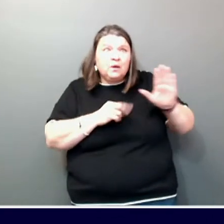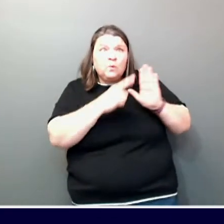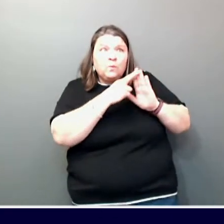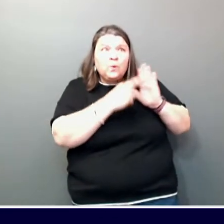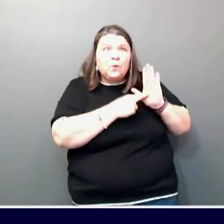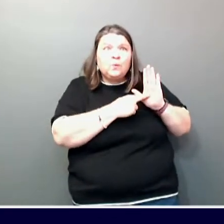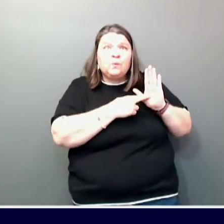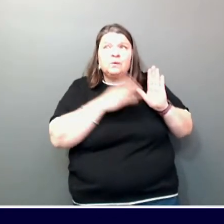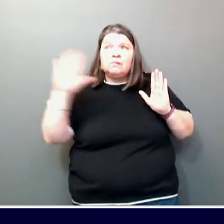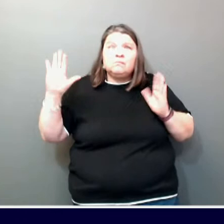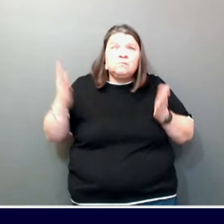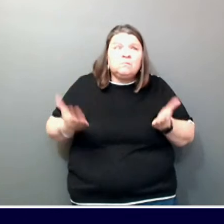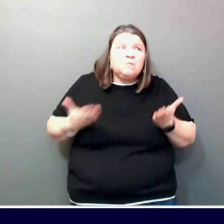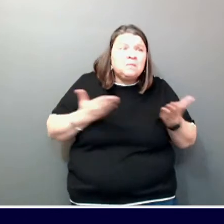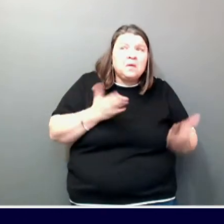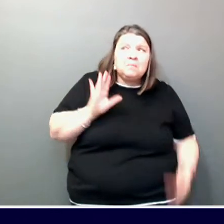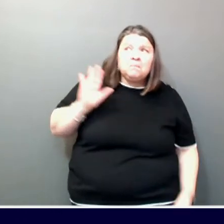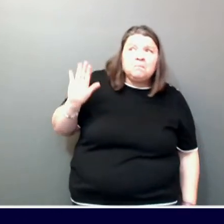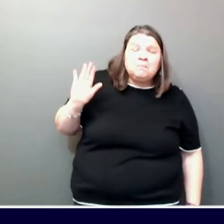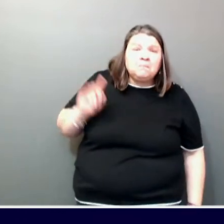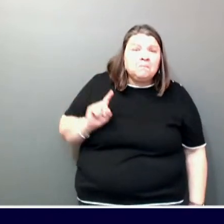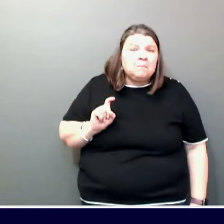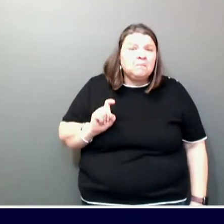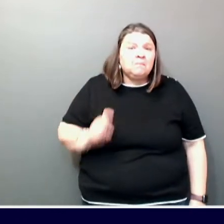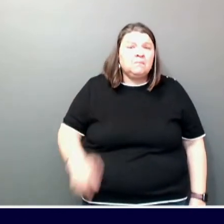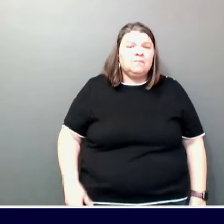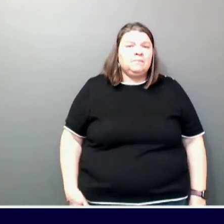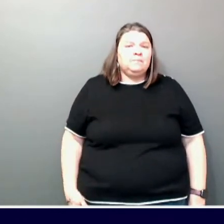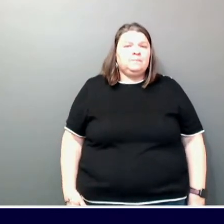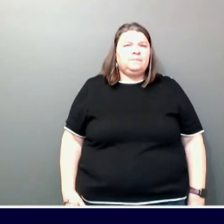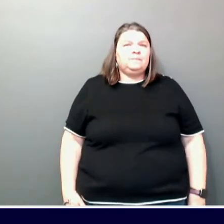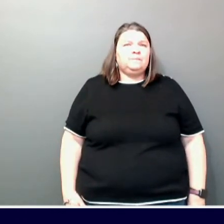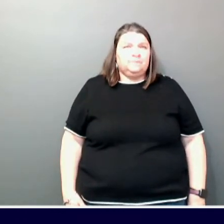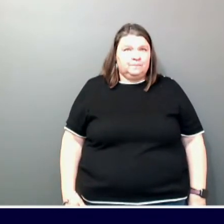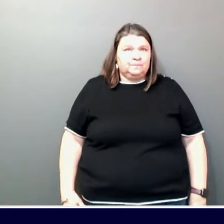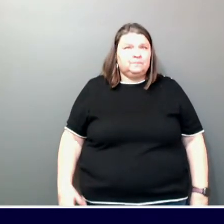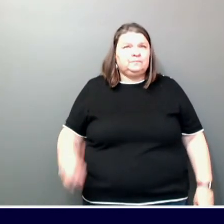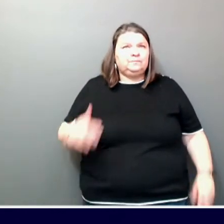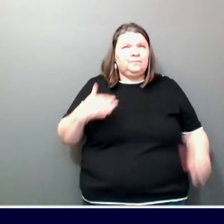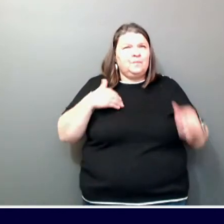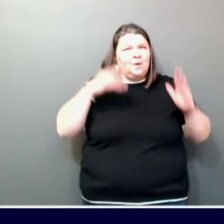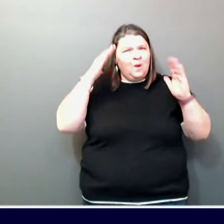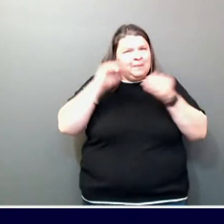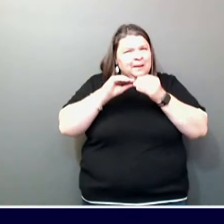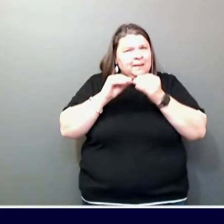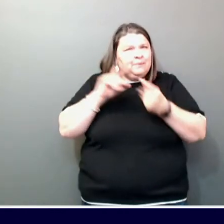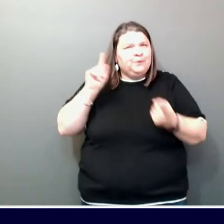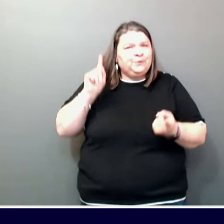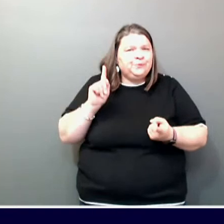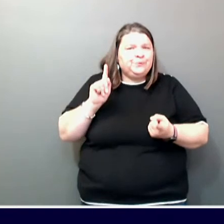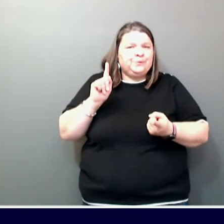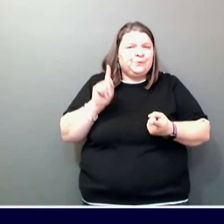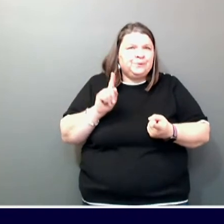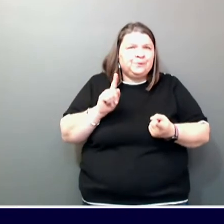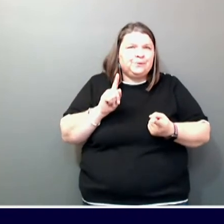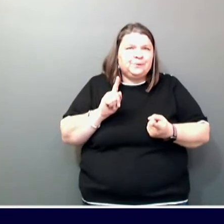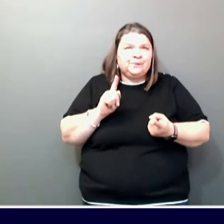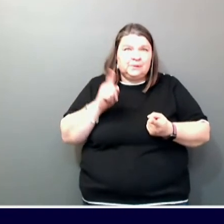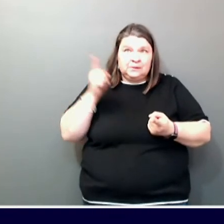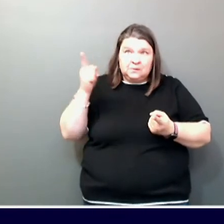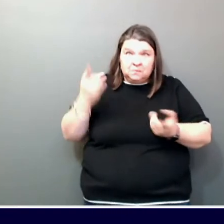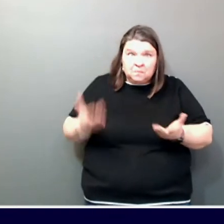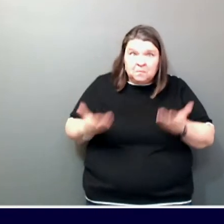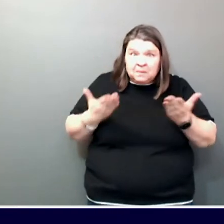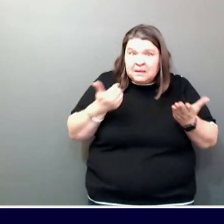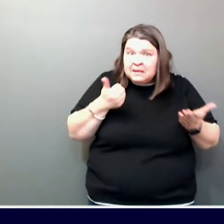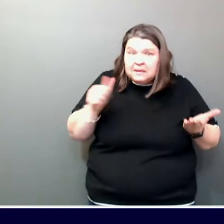as the burden hopefully continues to become less and less? Sure, I'll